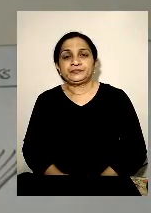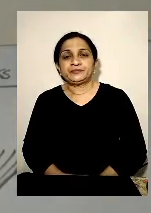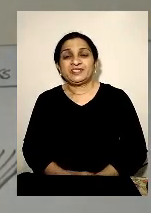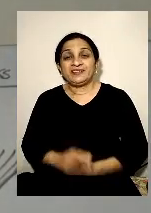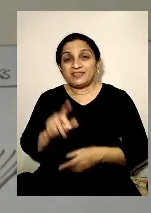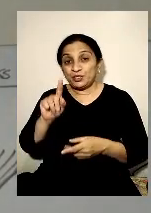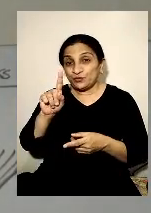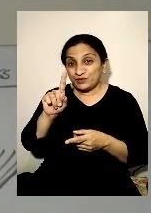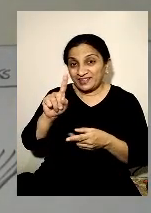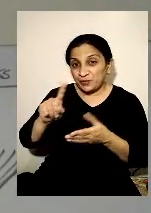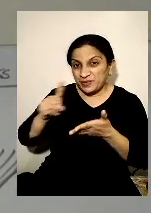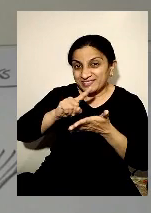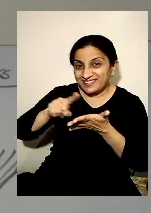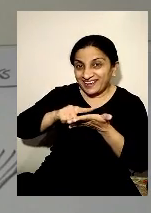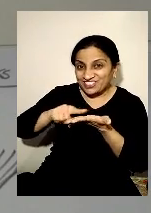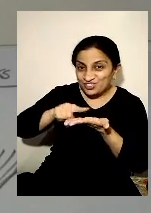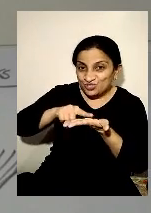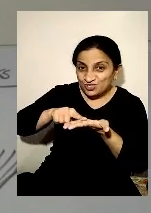the